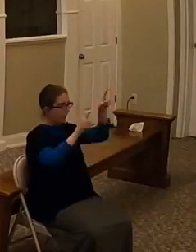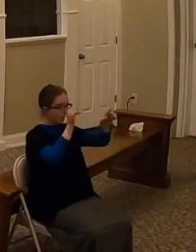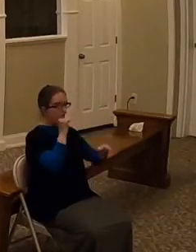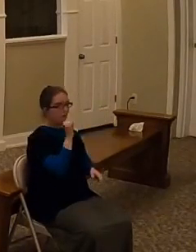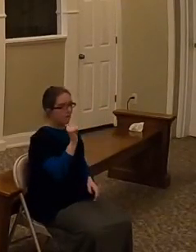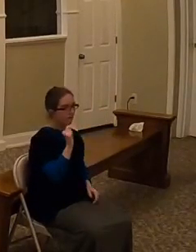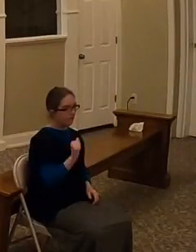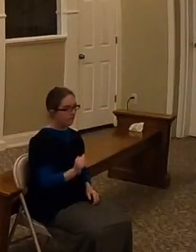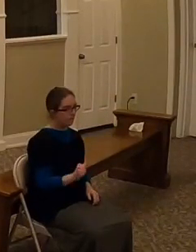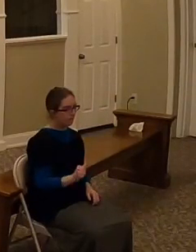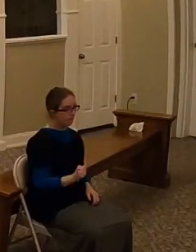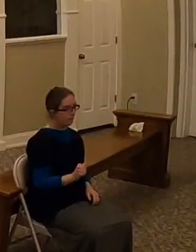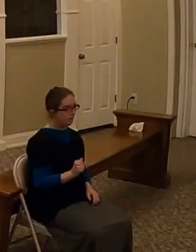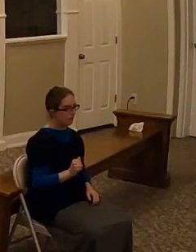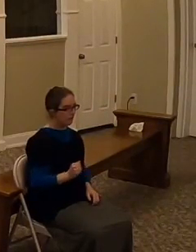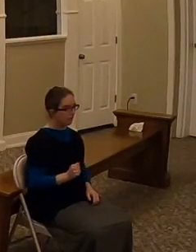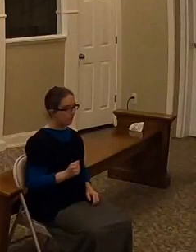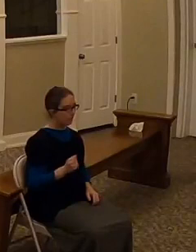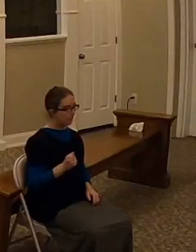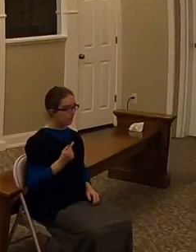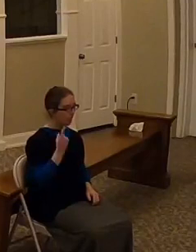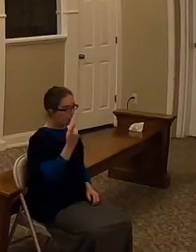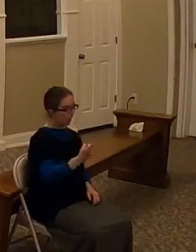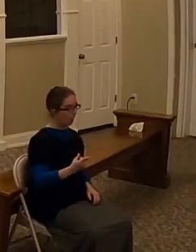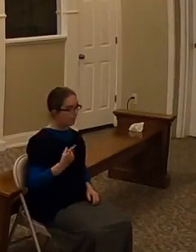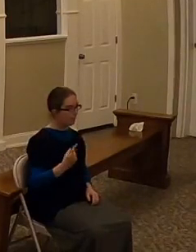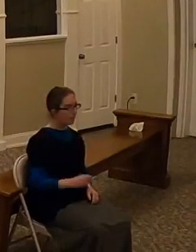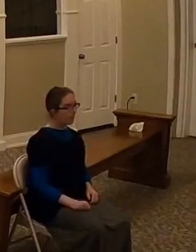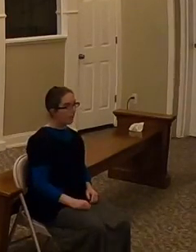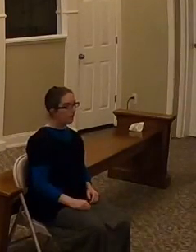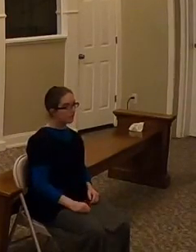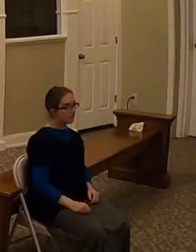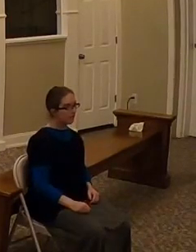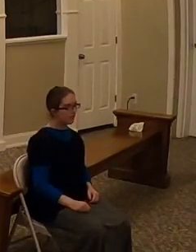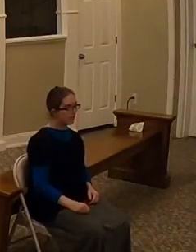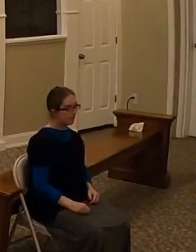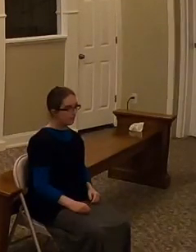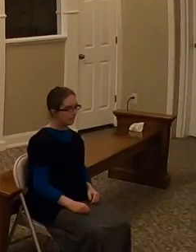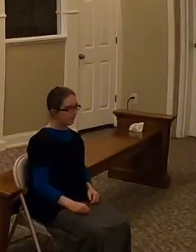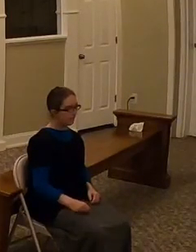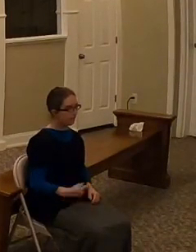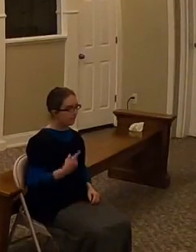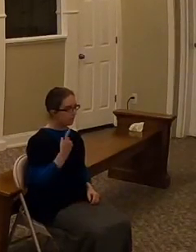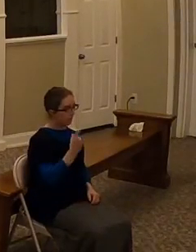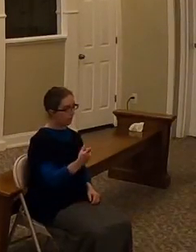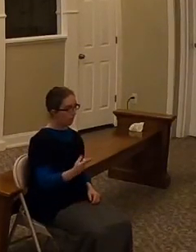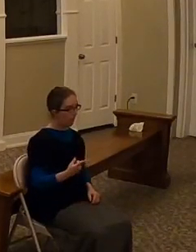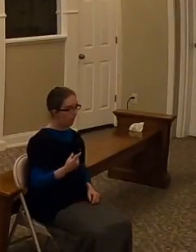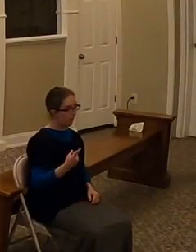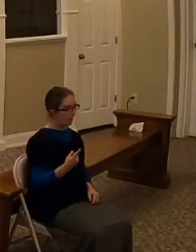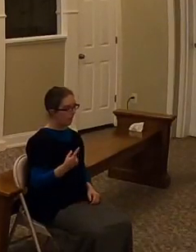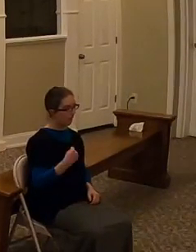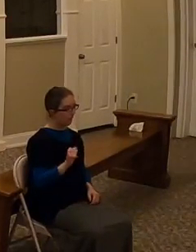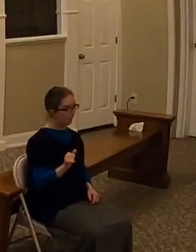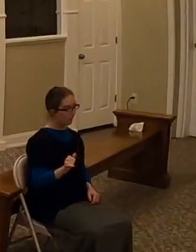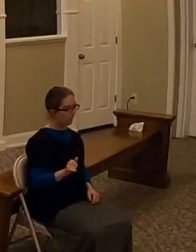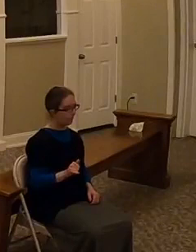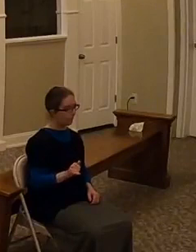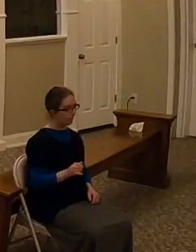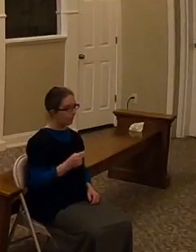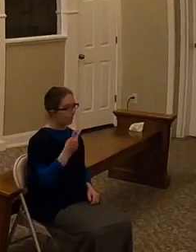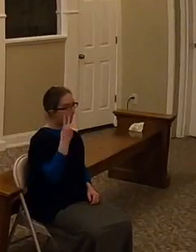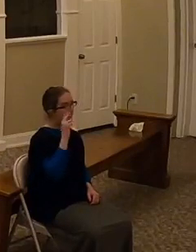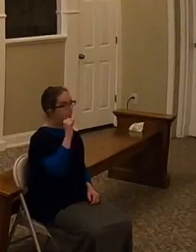a constant. But say constant? Constant. All right, it's a constant. So they lock onto that with